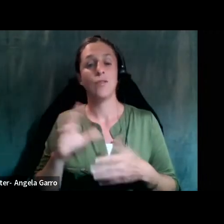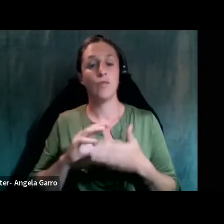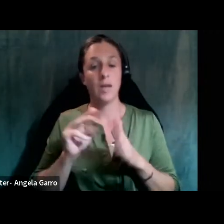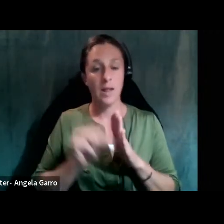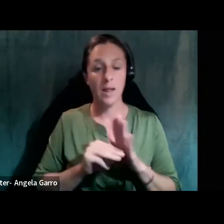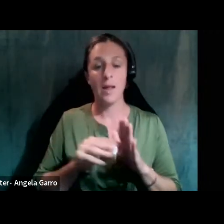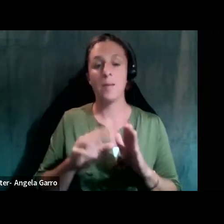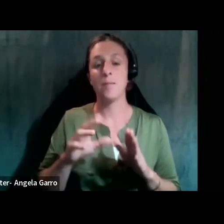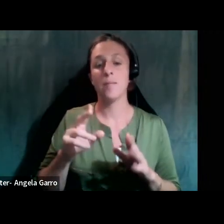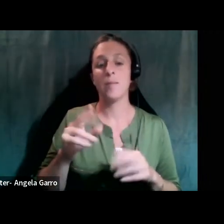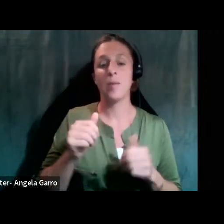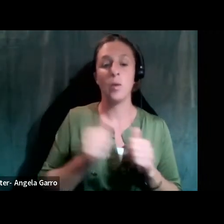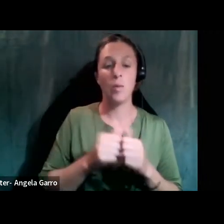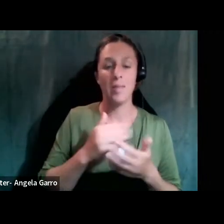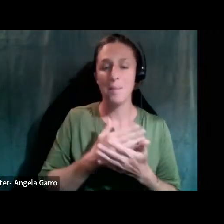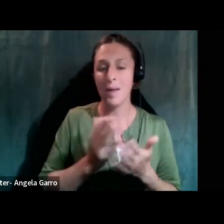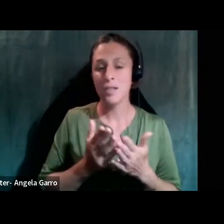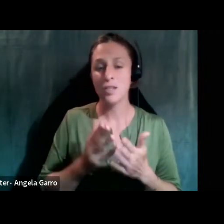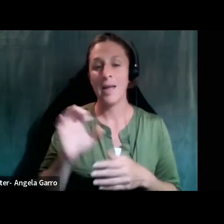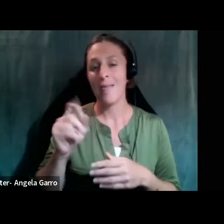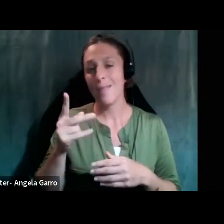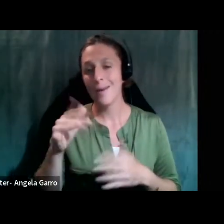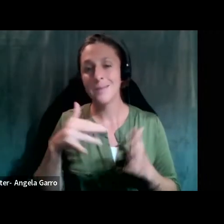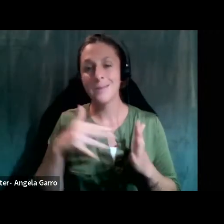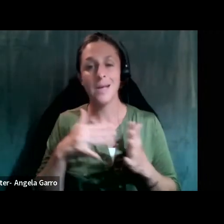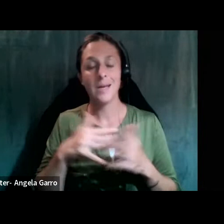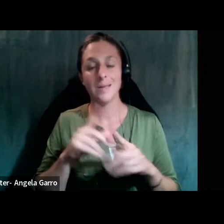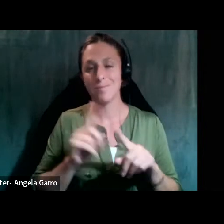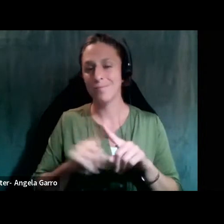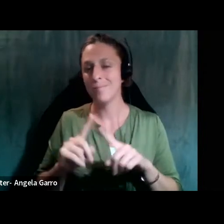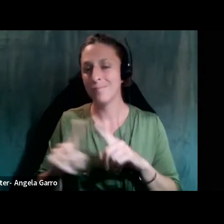the budget, with a lot of different things. I think